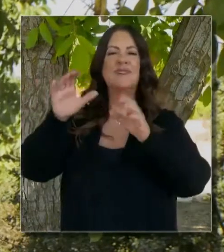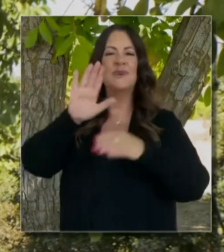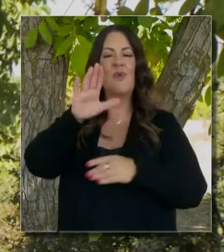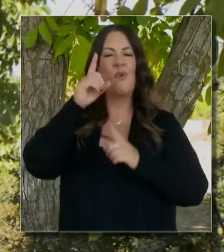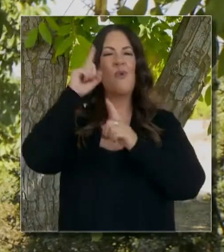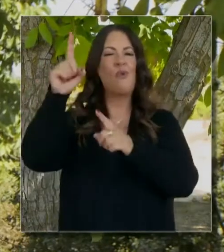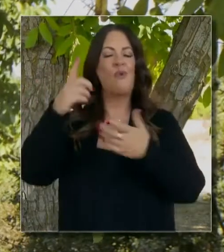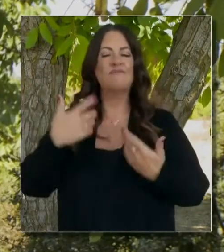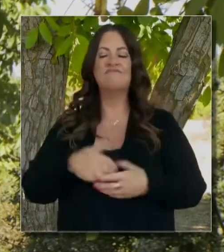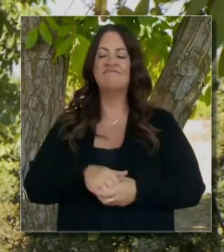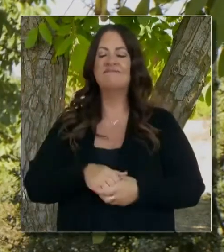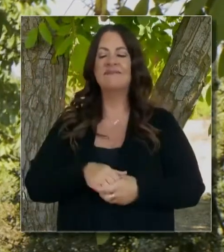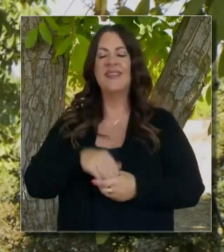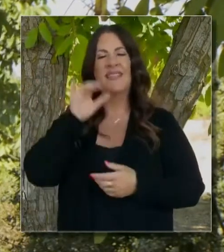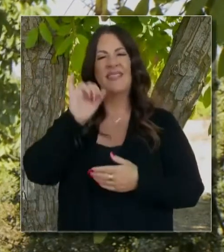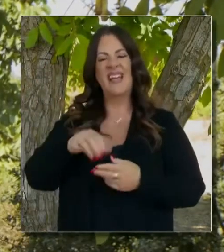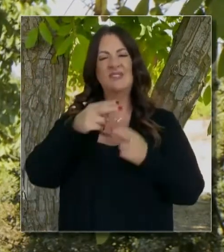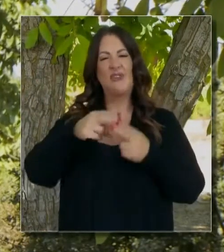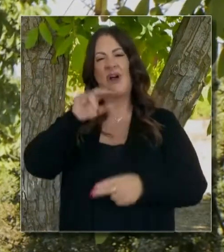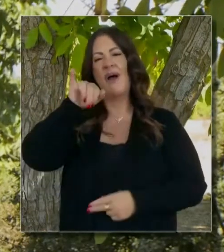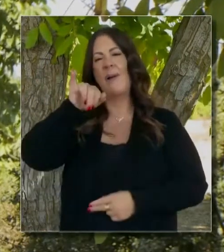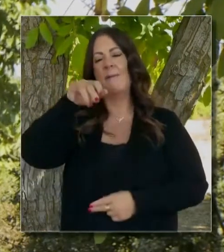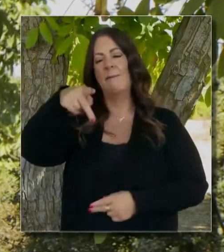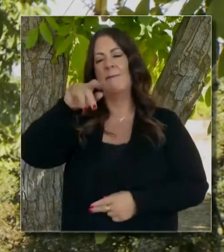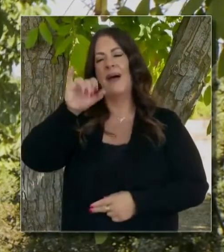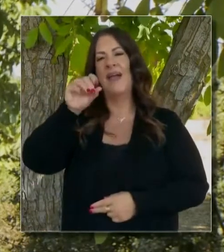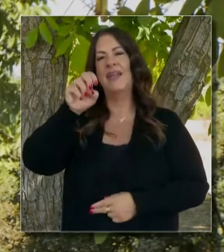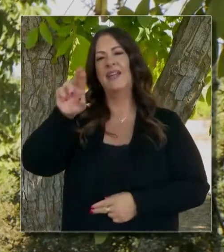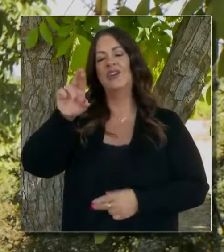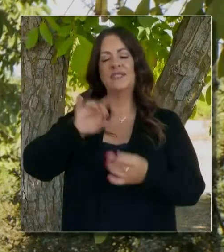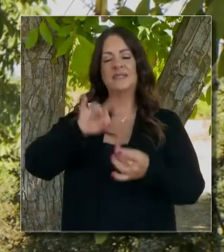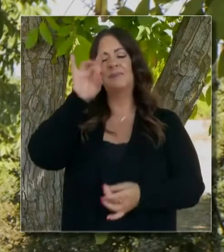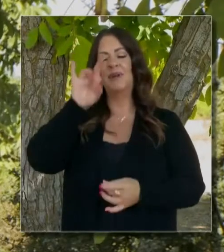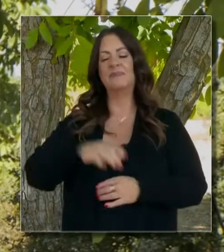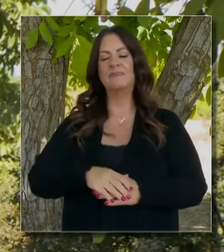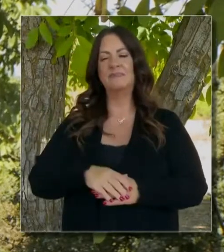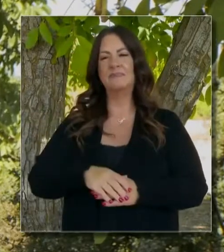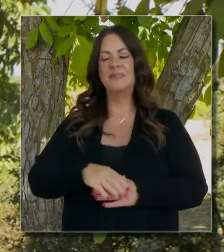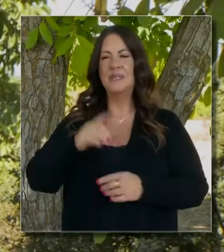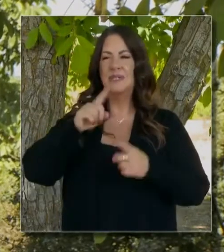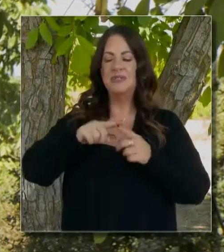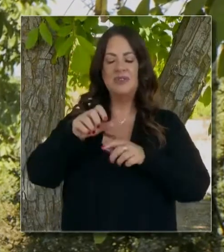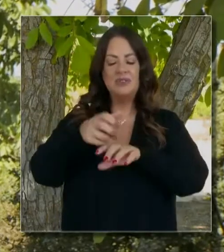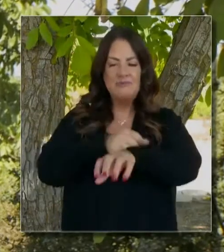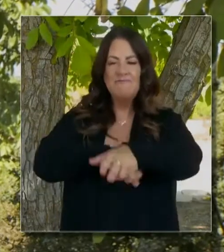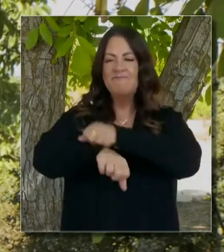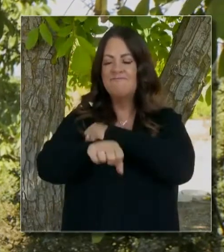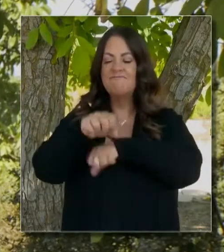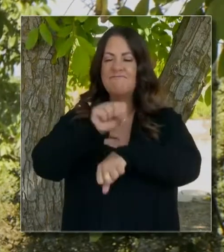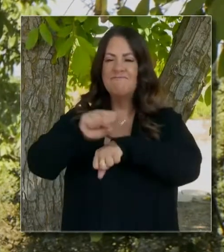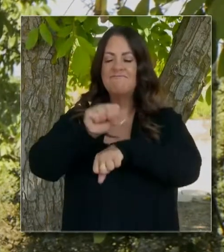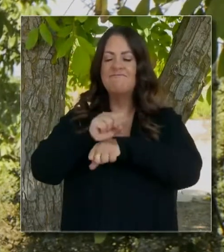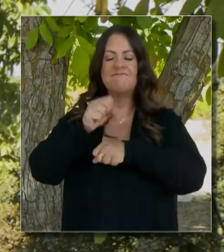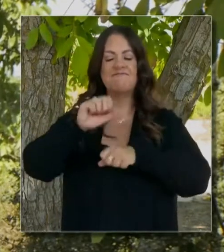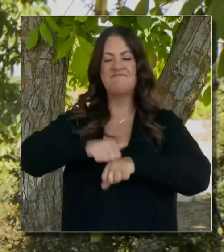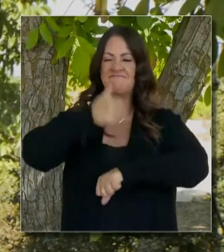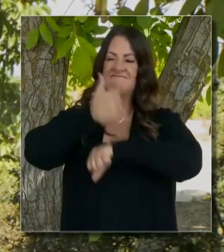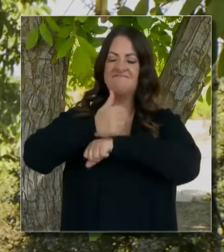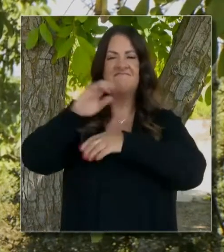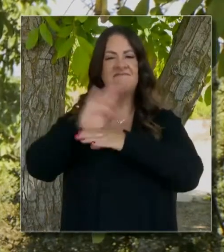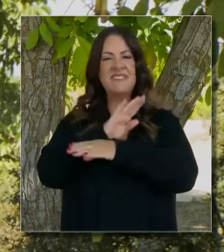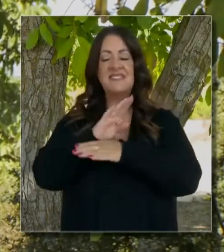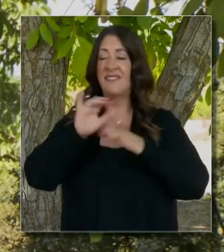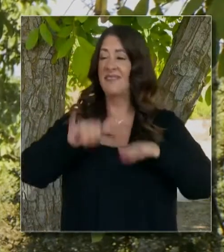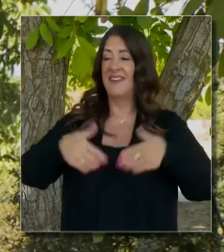nature of that pioneering spirit. And that innovation, that entrepreneurial mindset is present here at